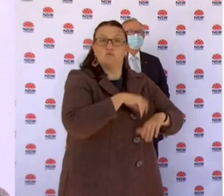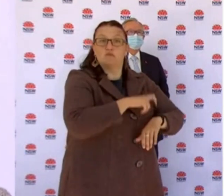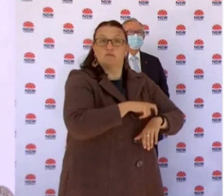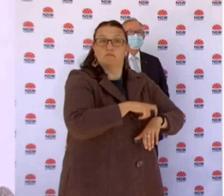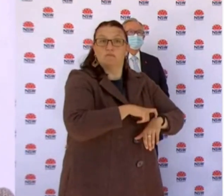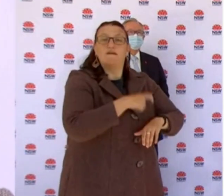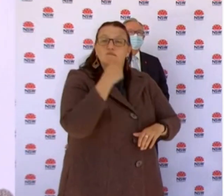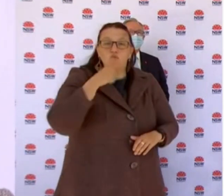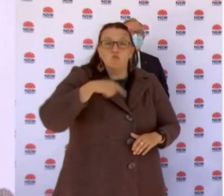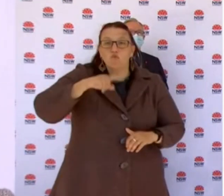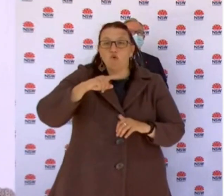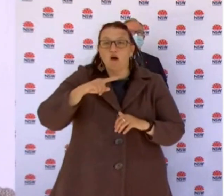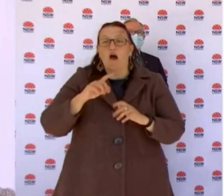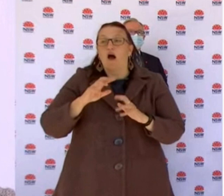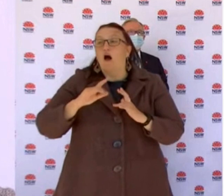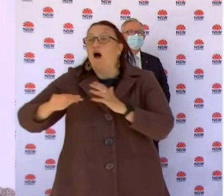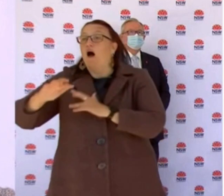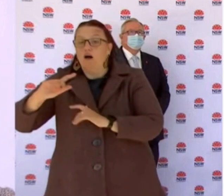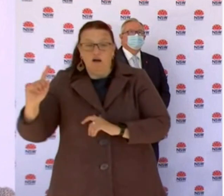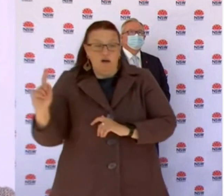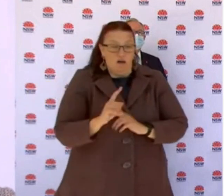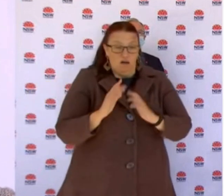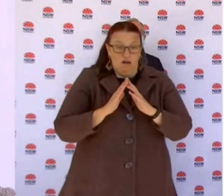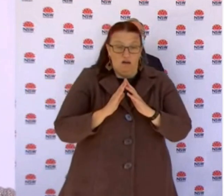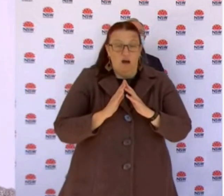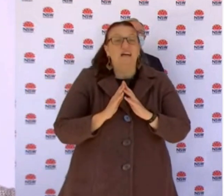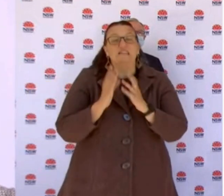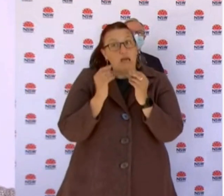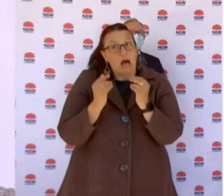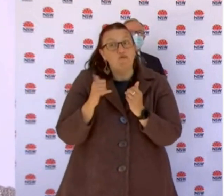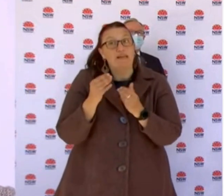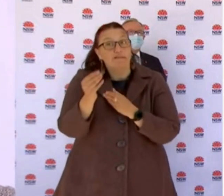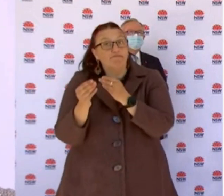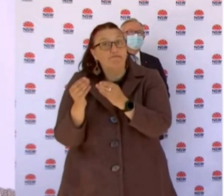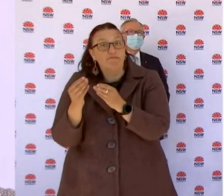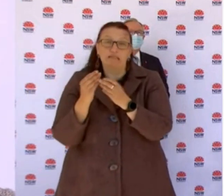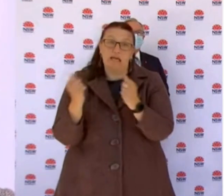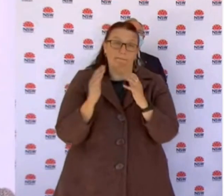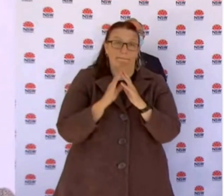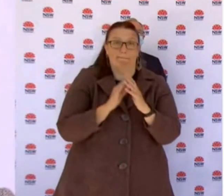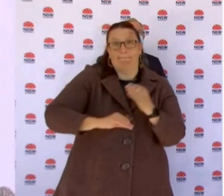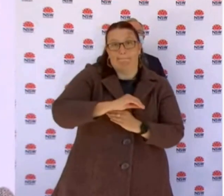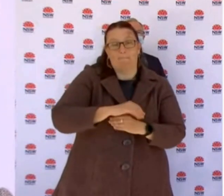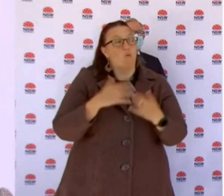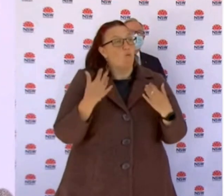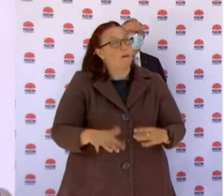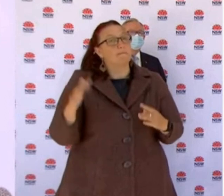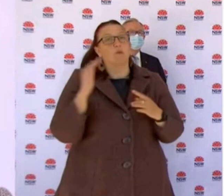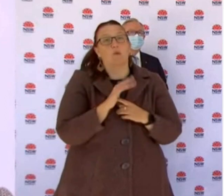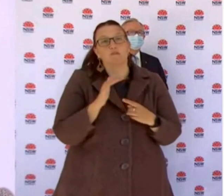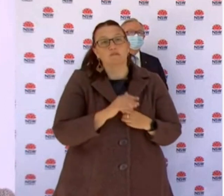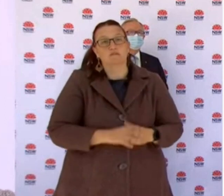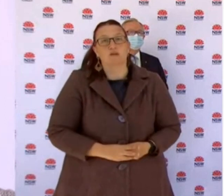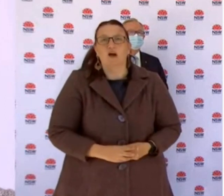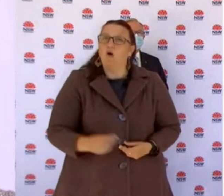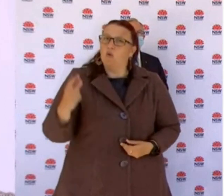infectious period, again highlighting the importance of us getting to cases very soon, because even by the time we get to cases, often they've transmitted